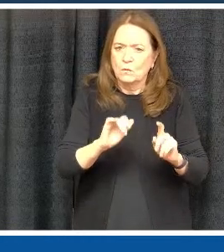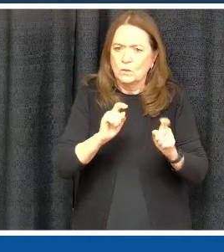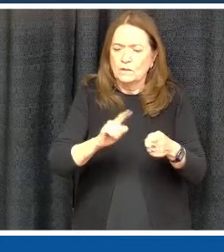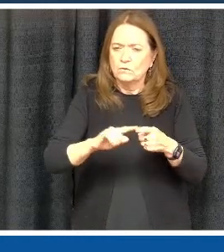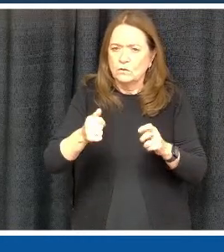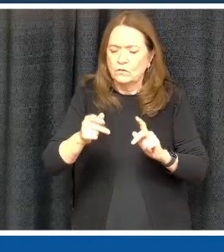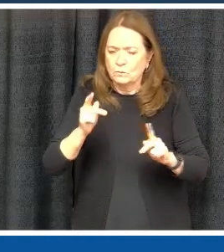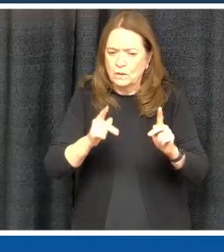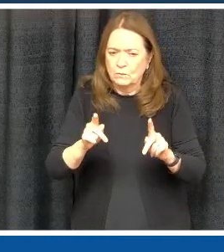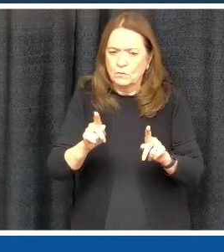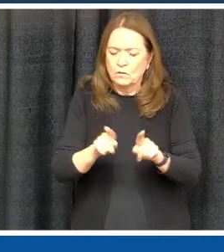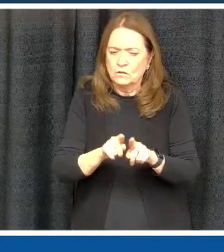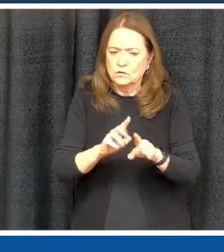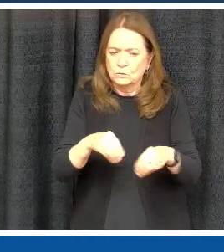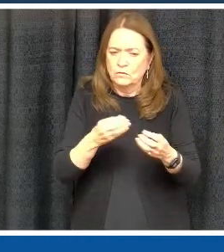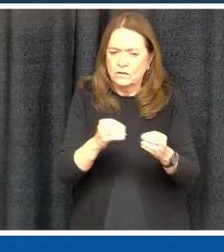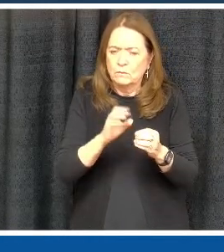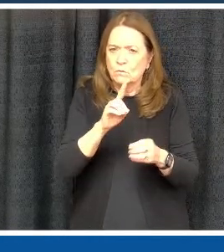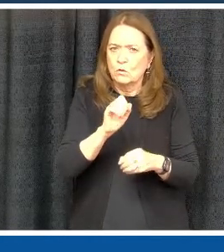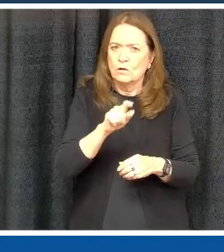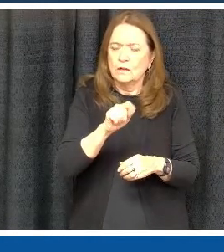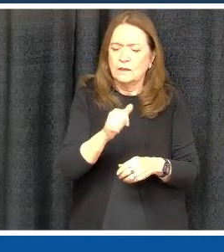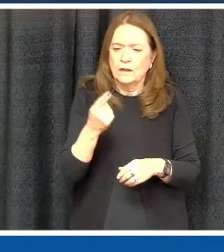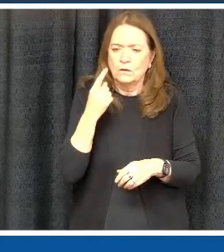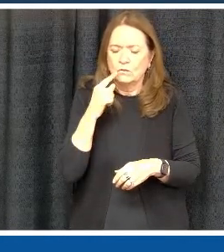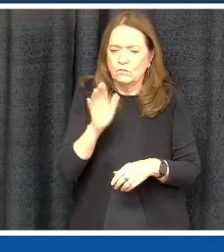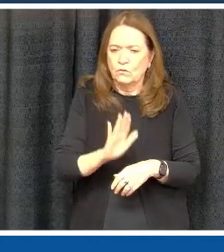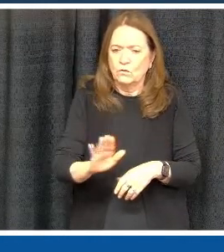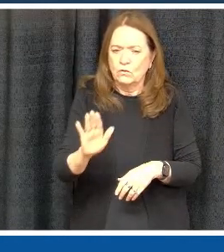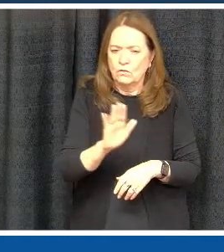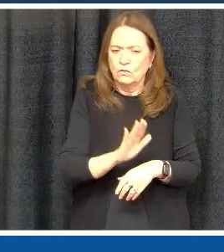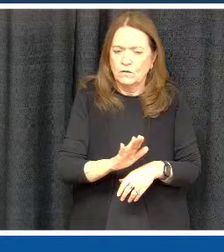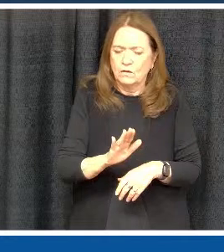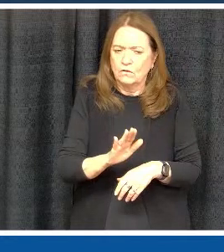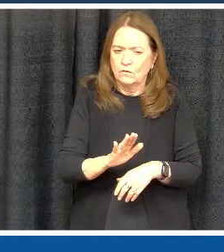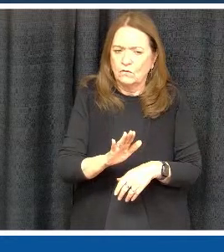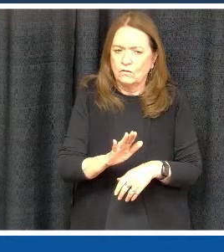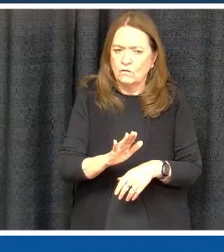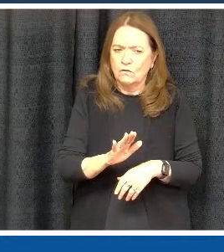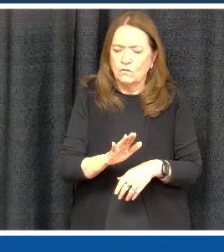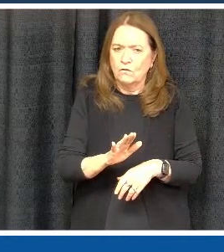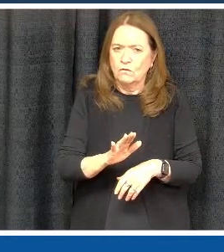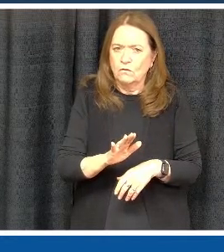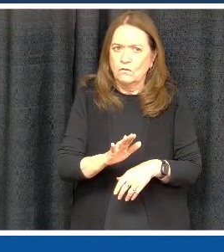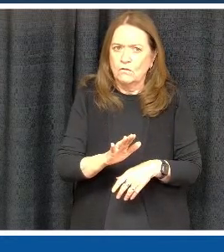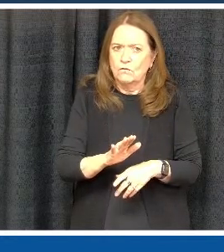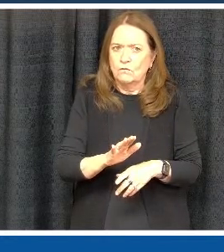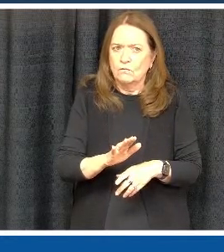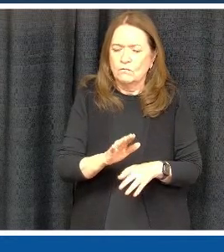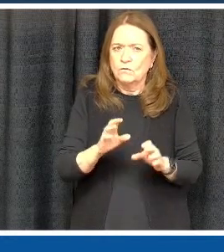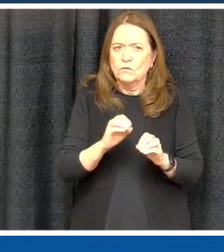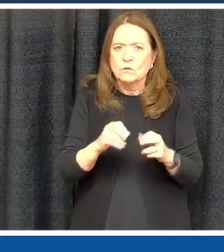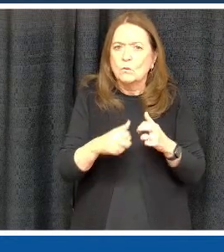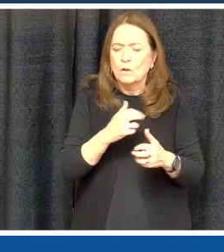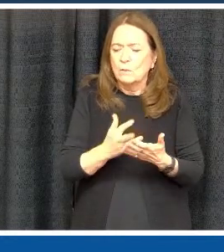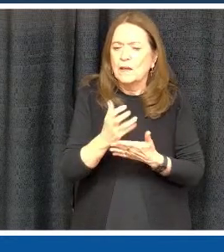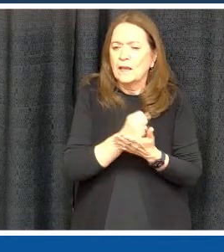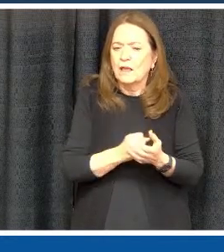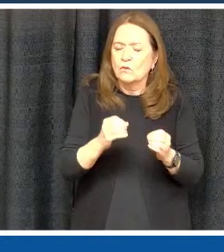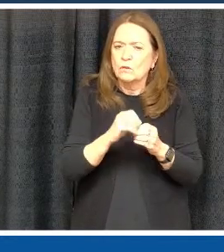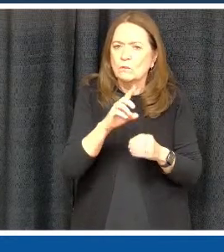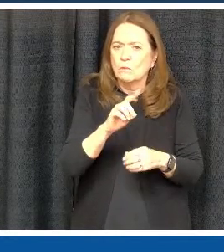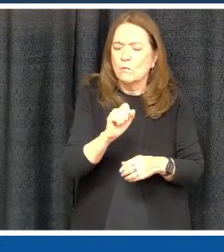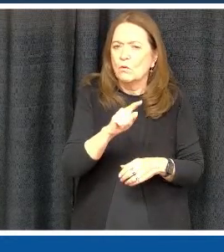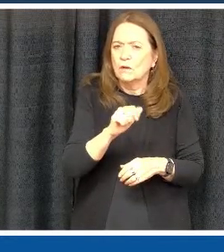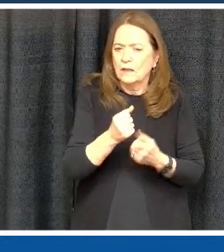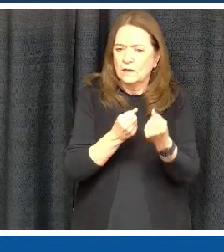want to provide more data for their build or anything they want to do, there's no problem with gathering more data. Data is important,